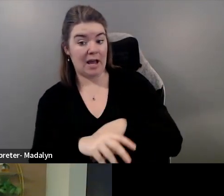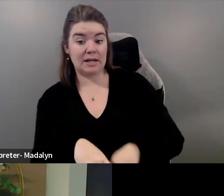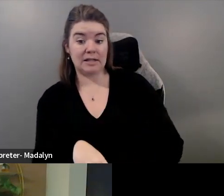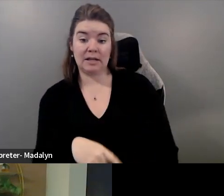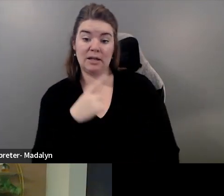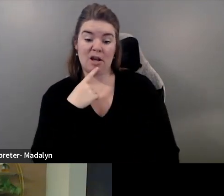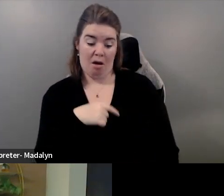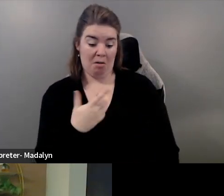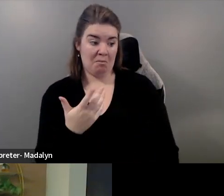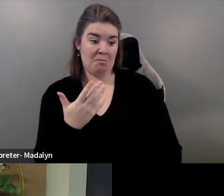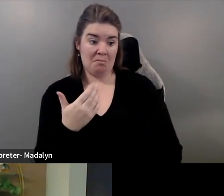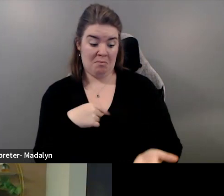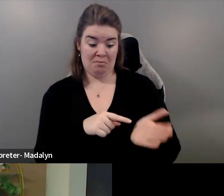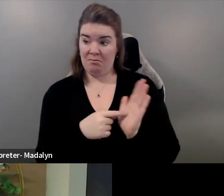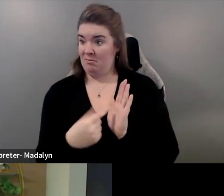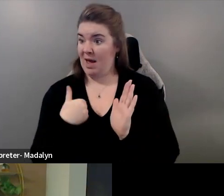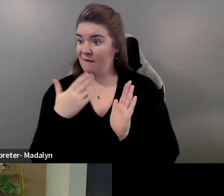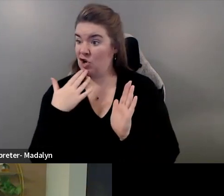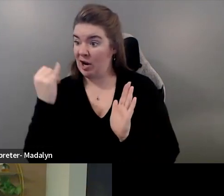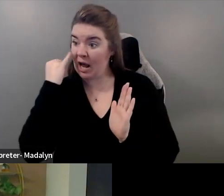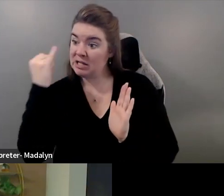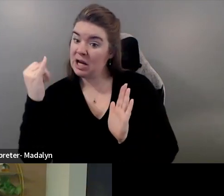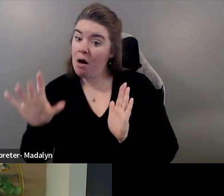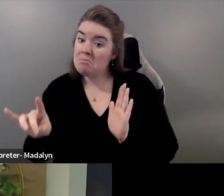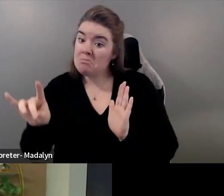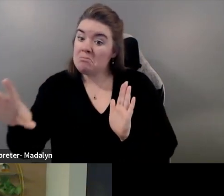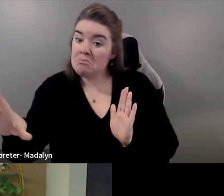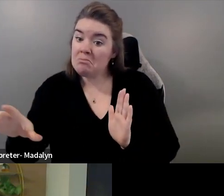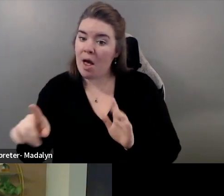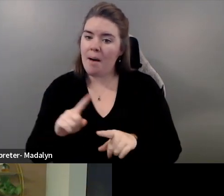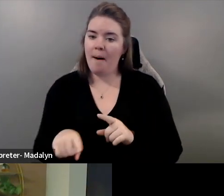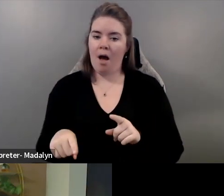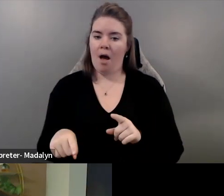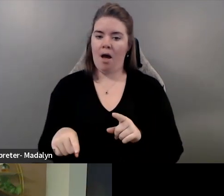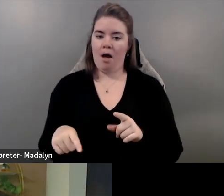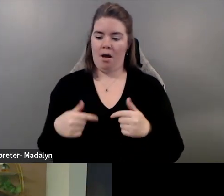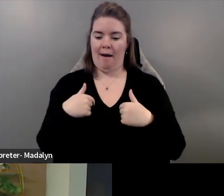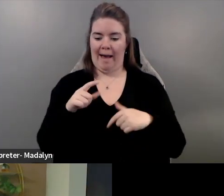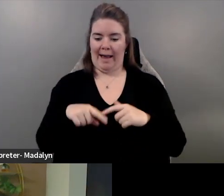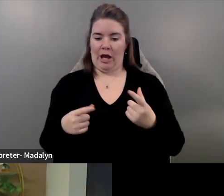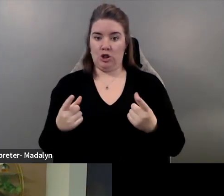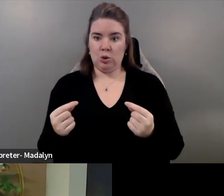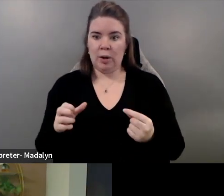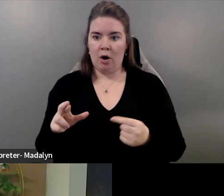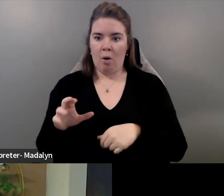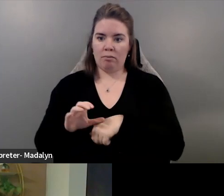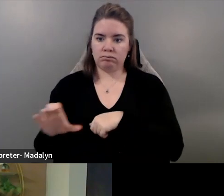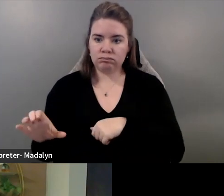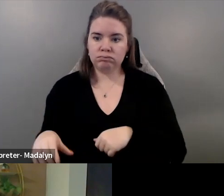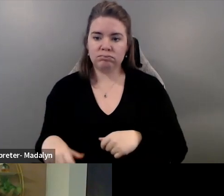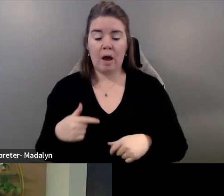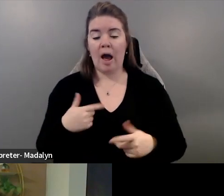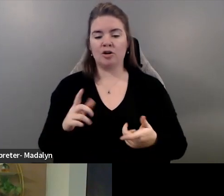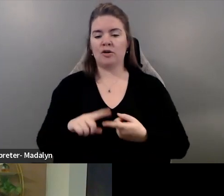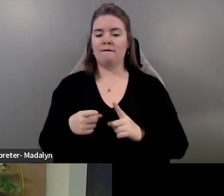idea, but I'm not allowed to do that as like a manager. I'm allowed to do it as a friend who's just helping